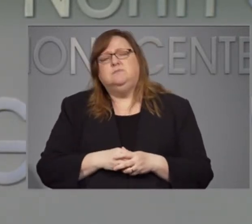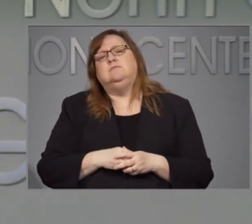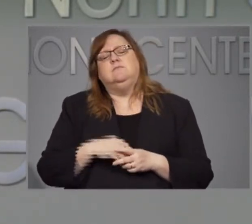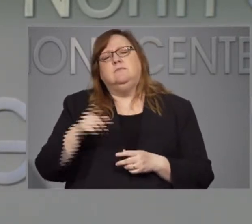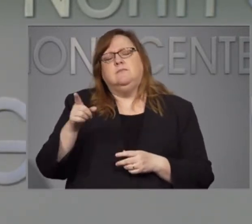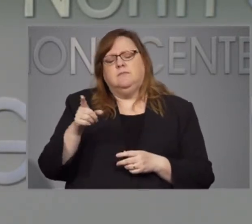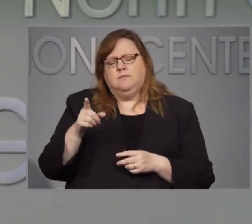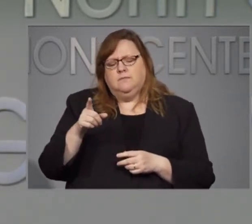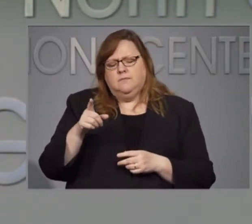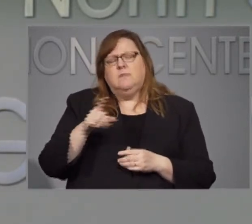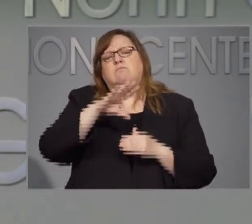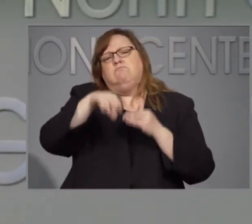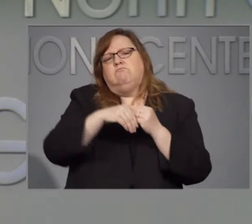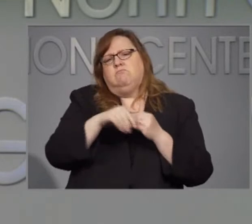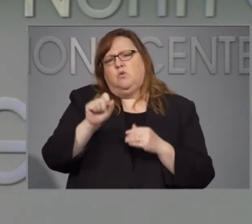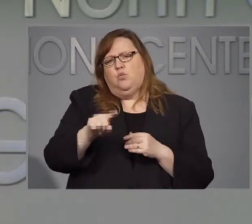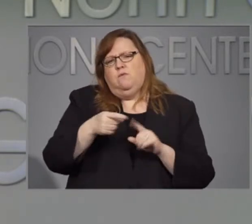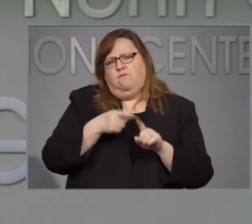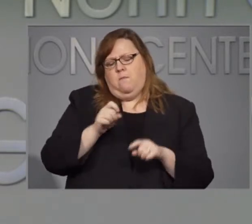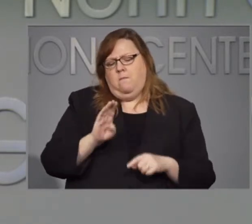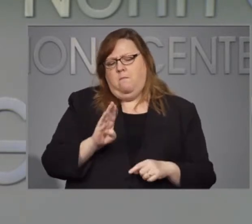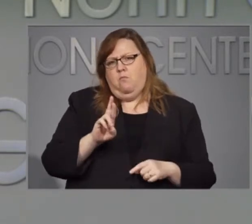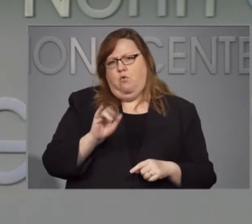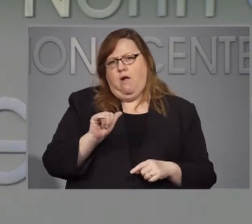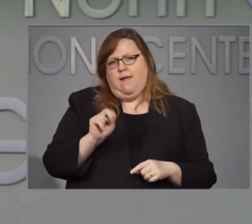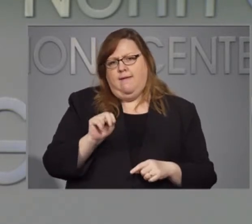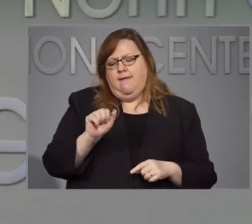Follow-up from Brian Anderson, Associated Press.